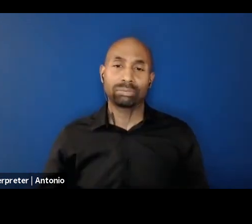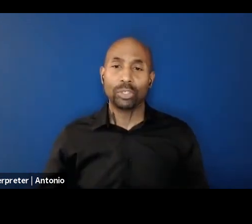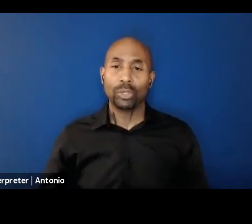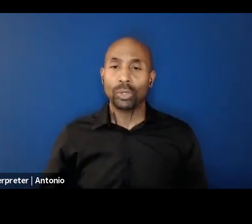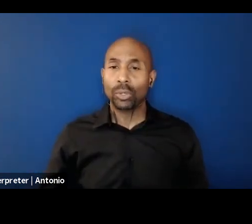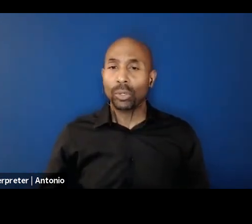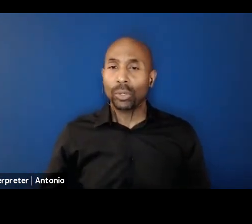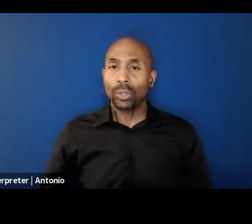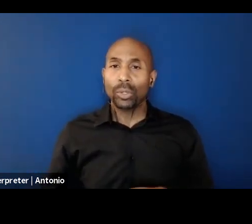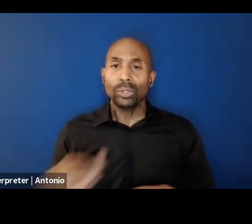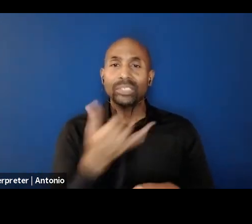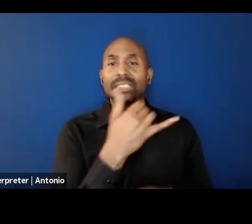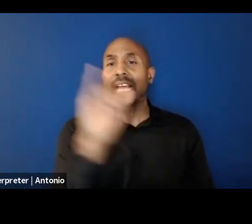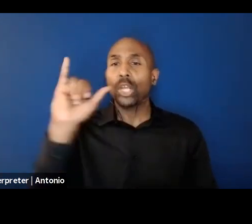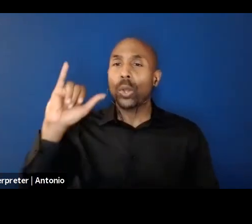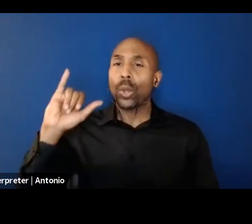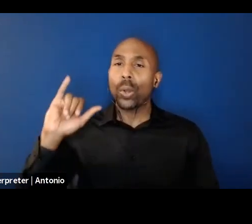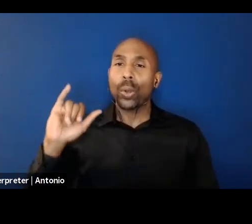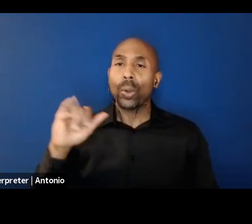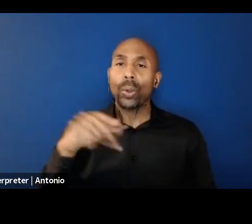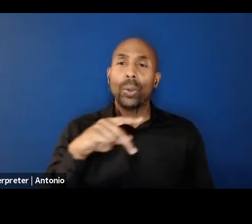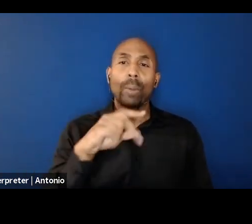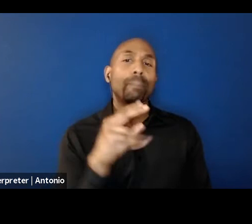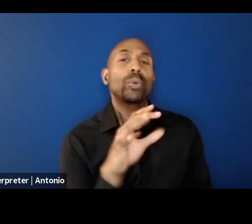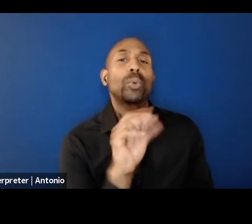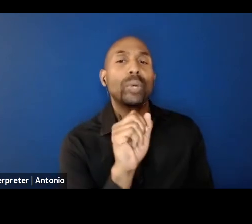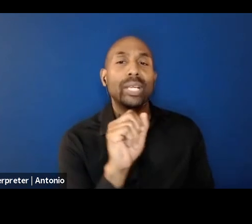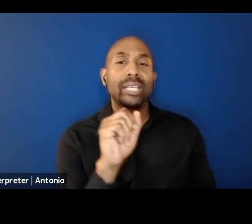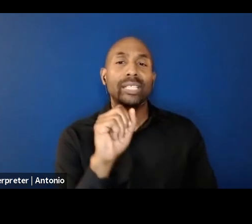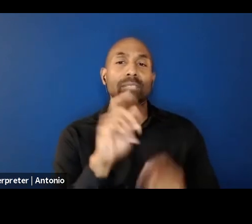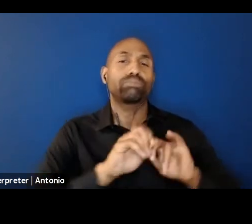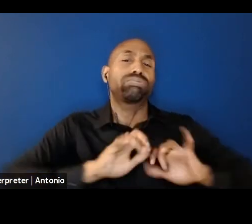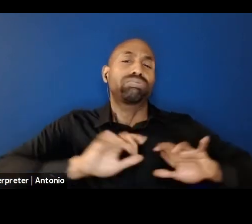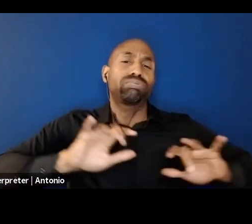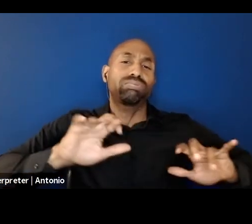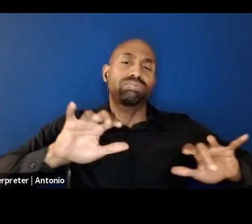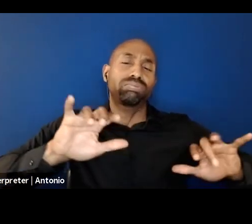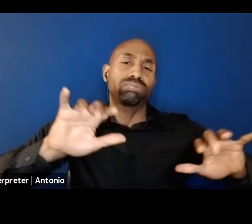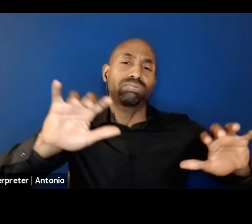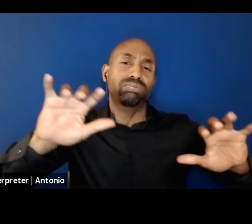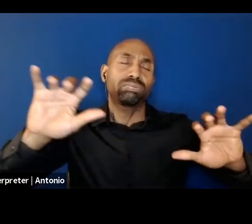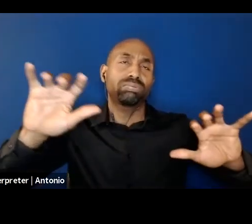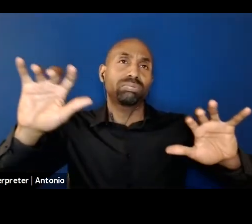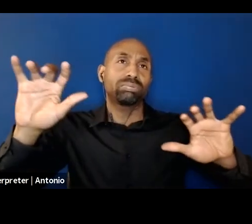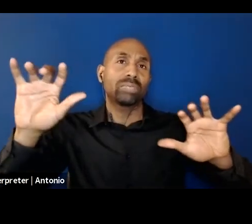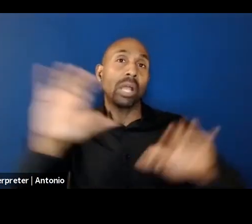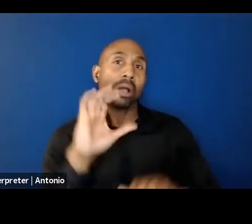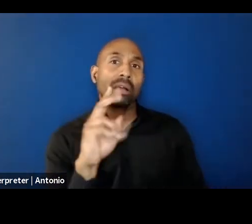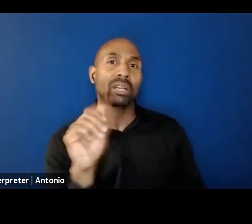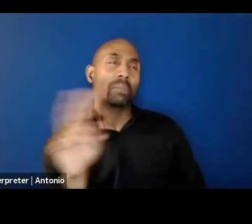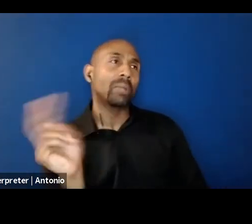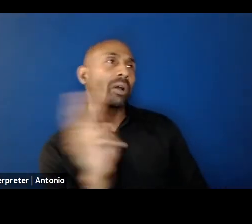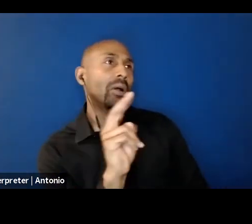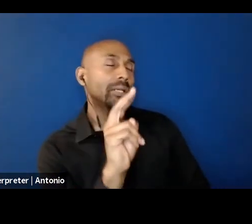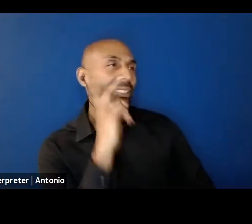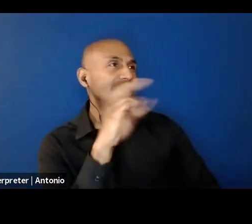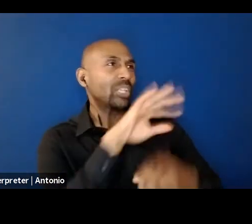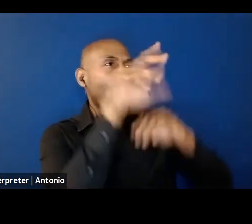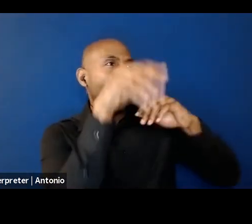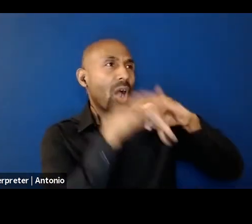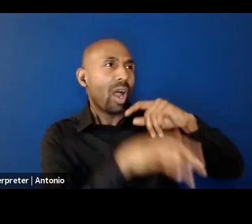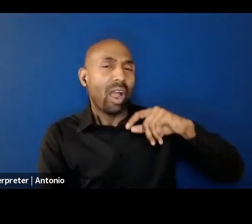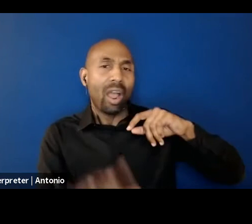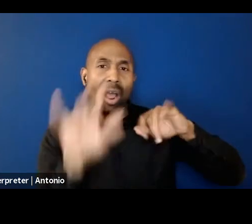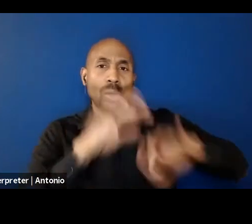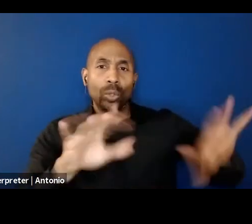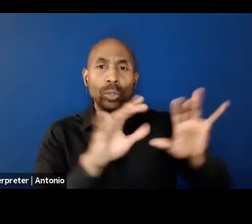waterfalls suspended in the green as his eyes climbed towards the highest ridges where our farms were hidden. Now he was